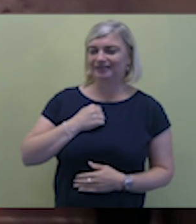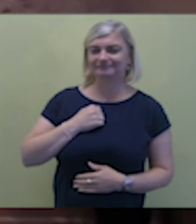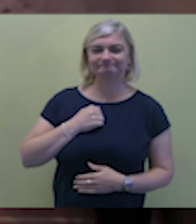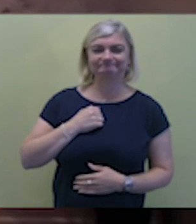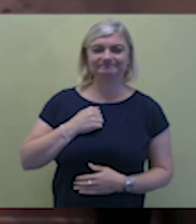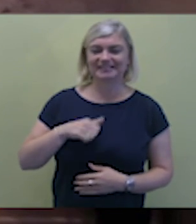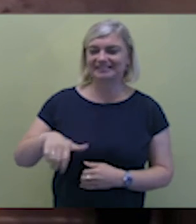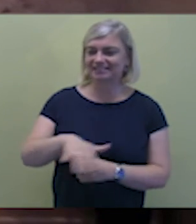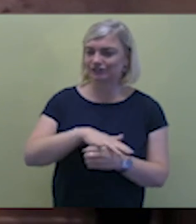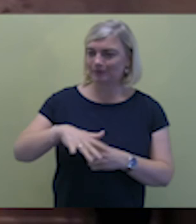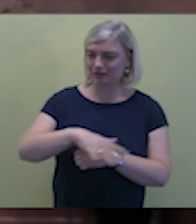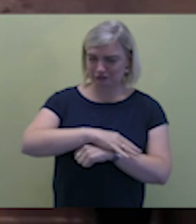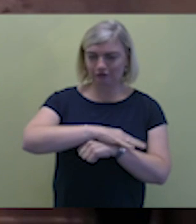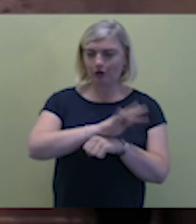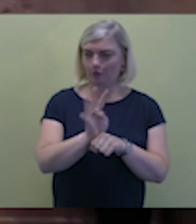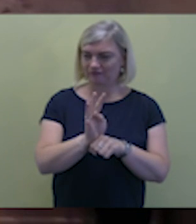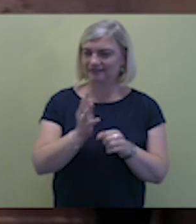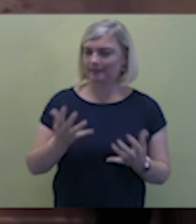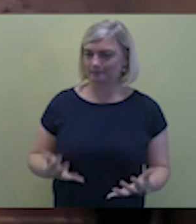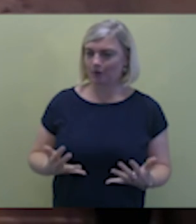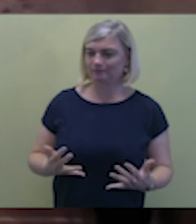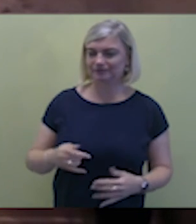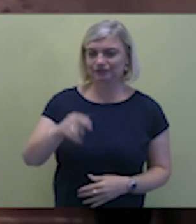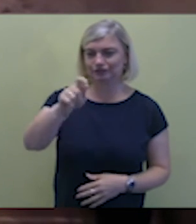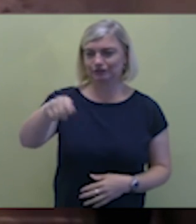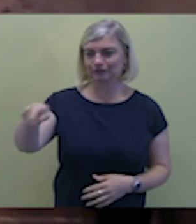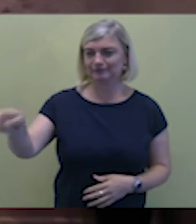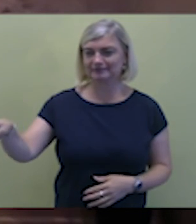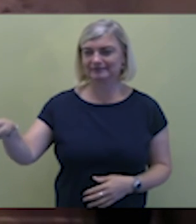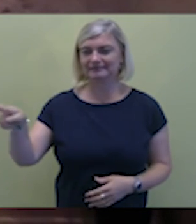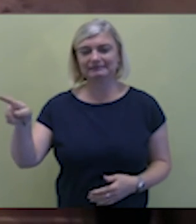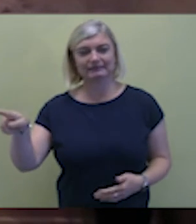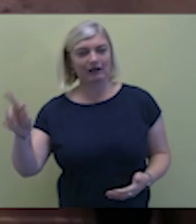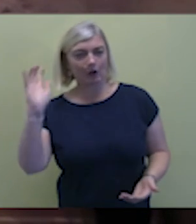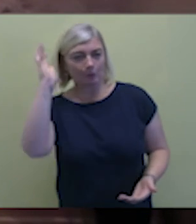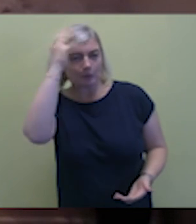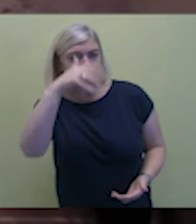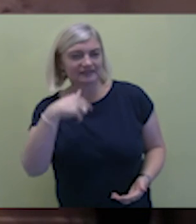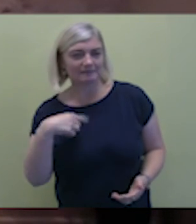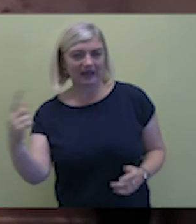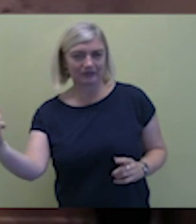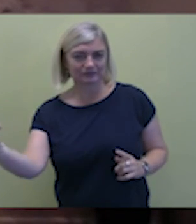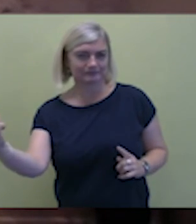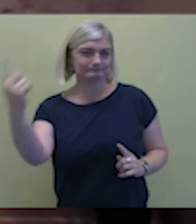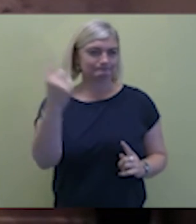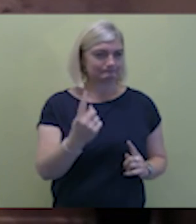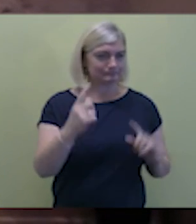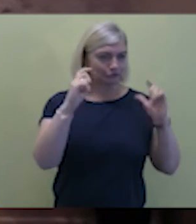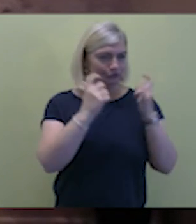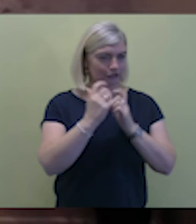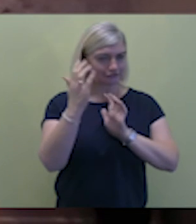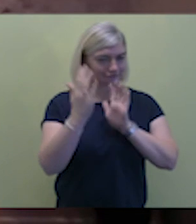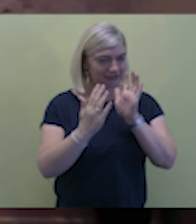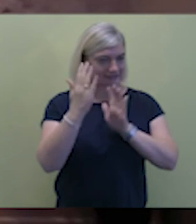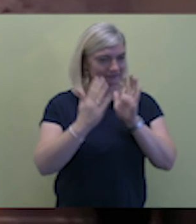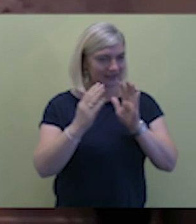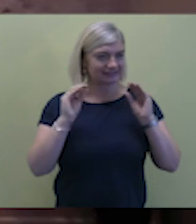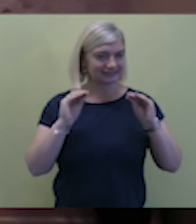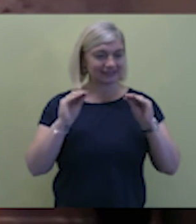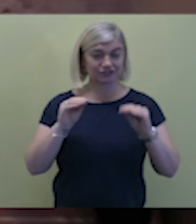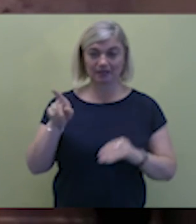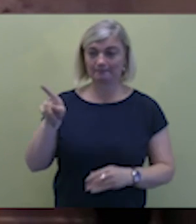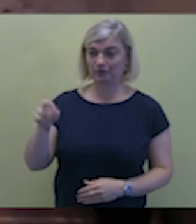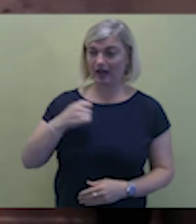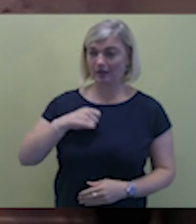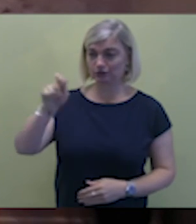current situation, and that people are concerned about being back to face-to-face teaching, that our students have